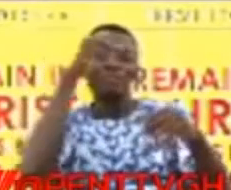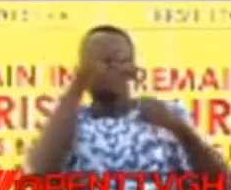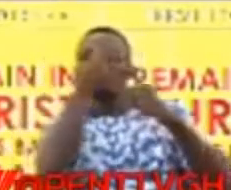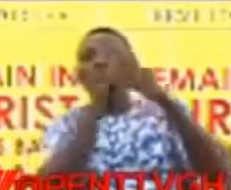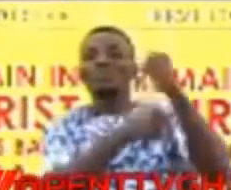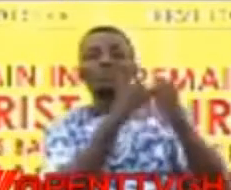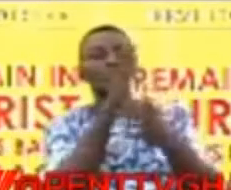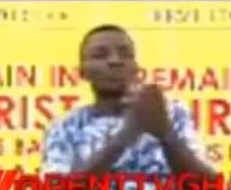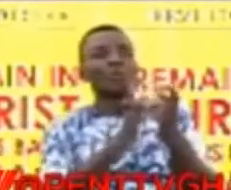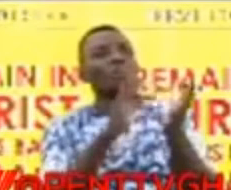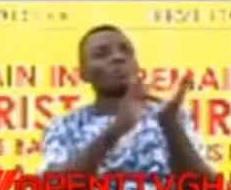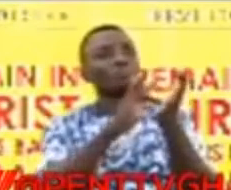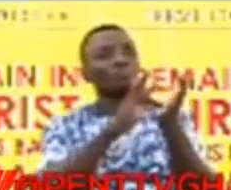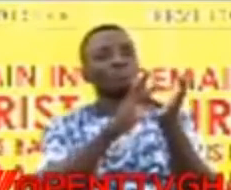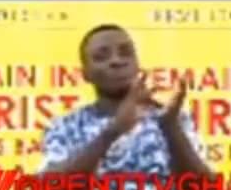medication,